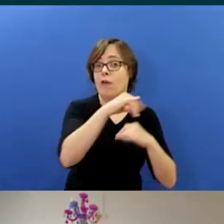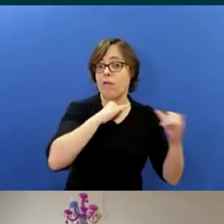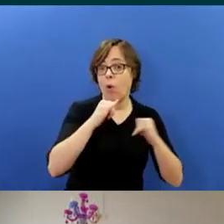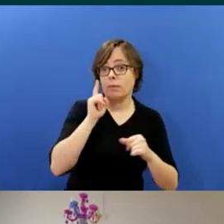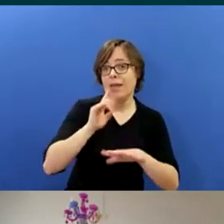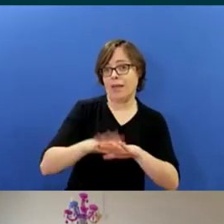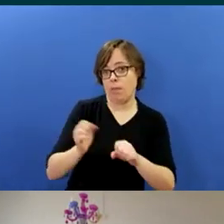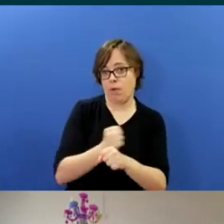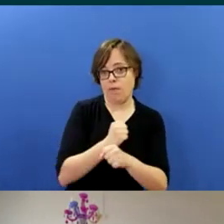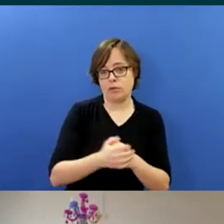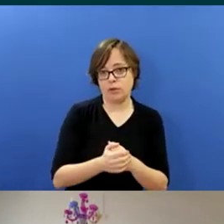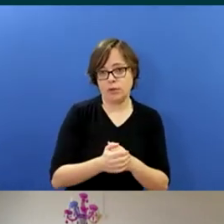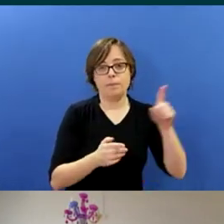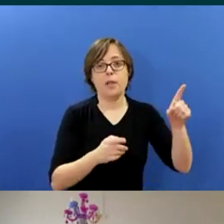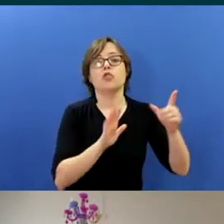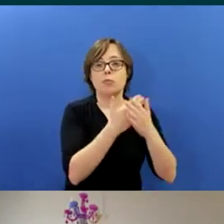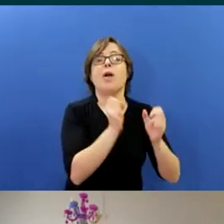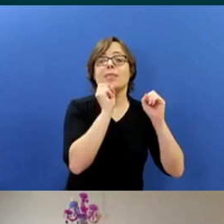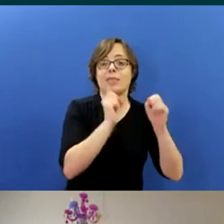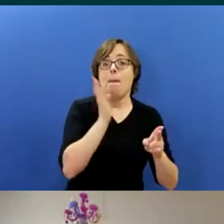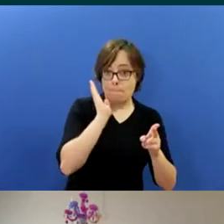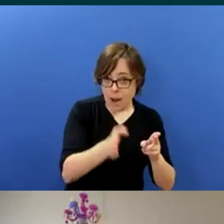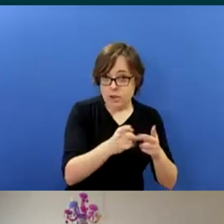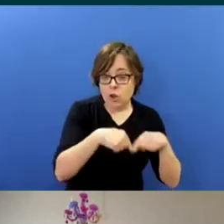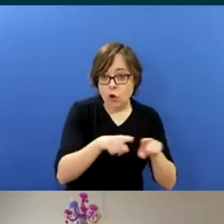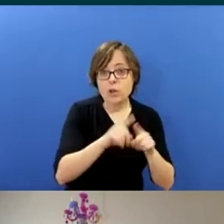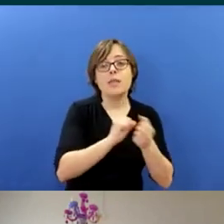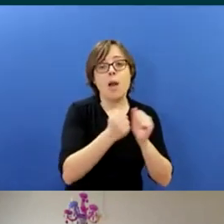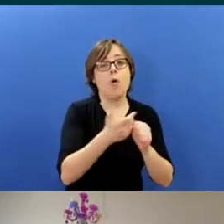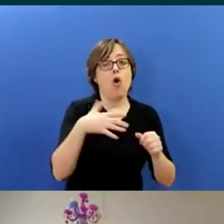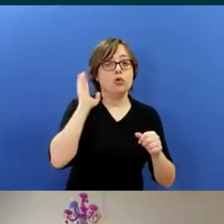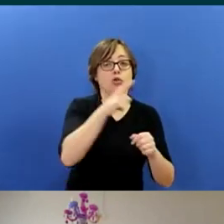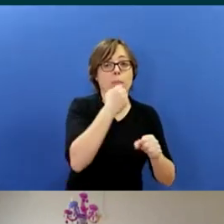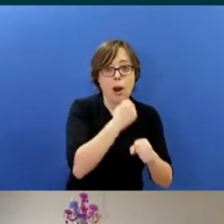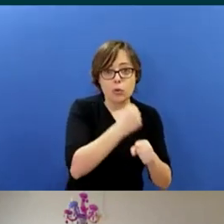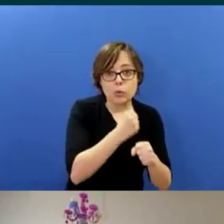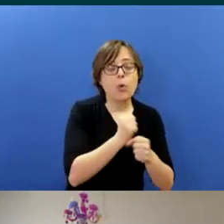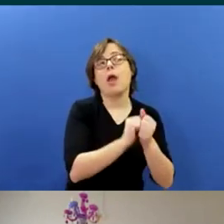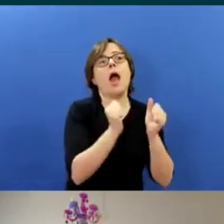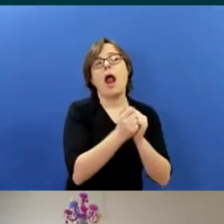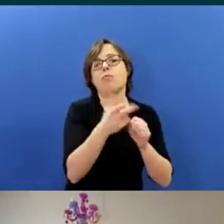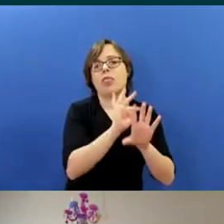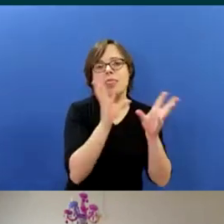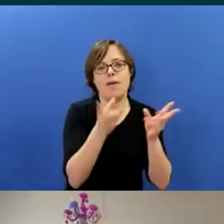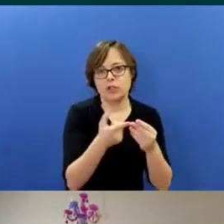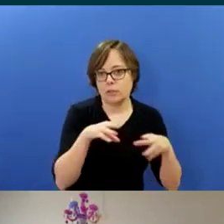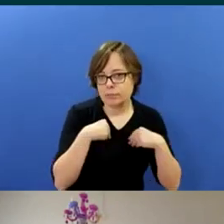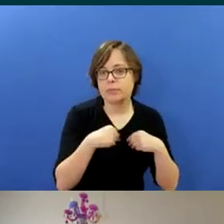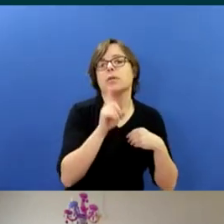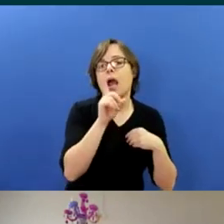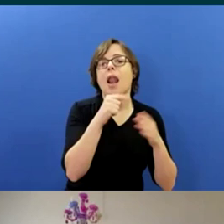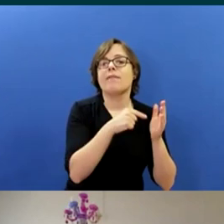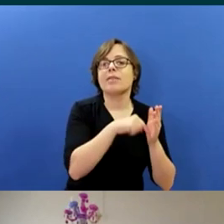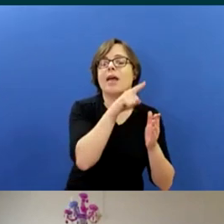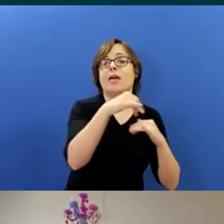progress, or they say, no, we cannot implement it, but then they have to justify why they cannot implement it.